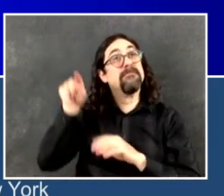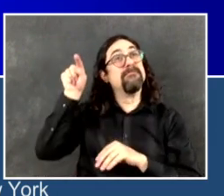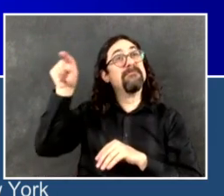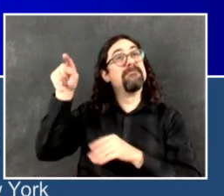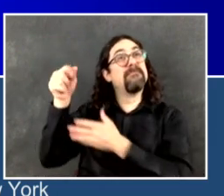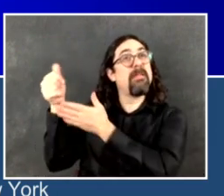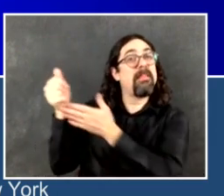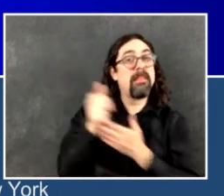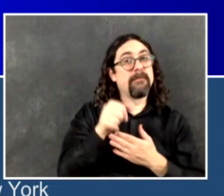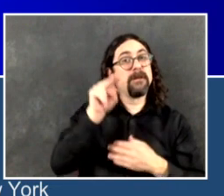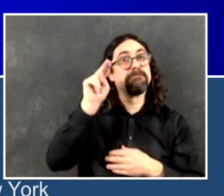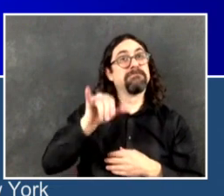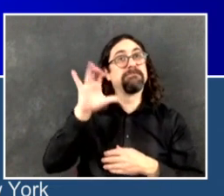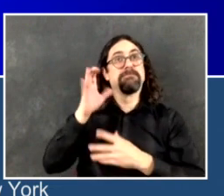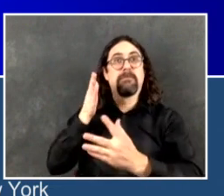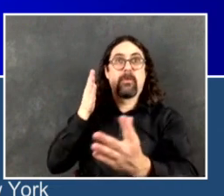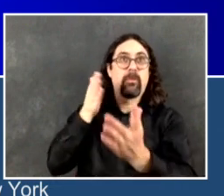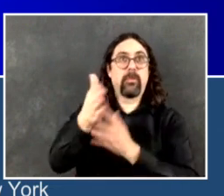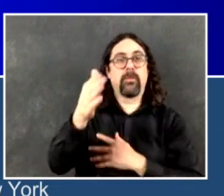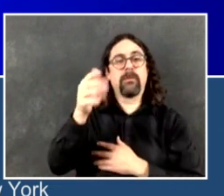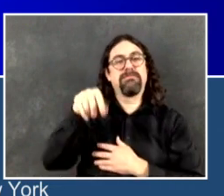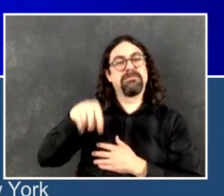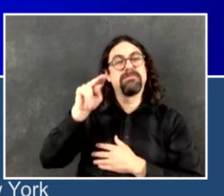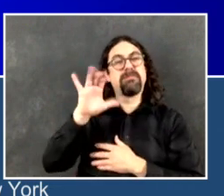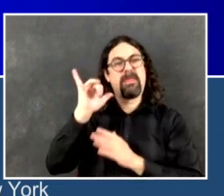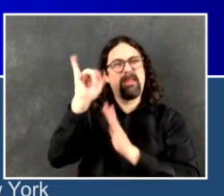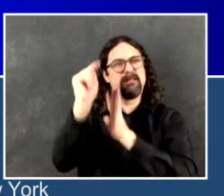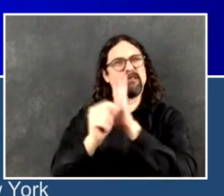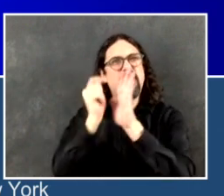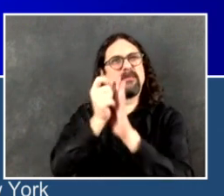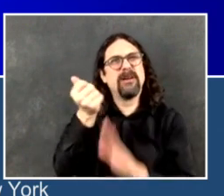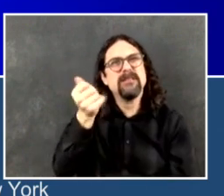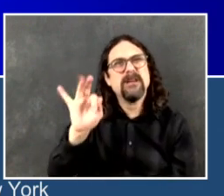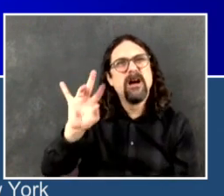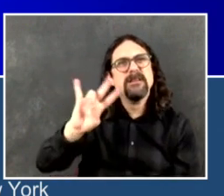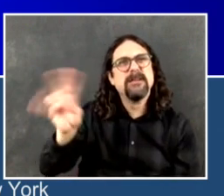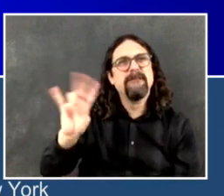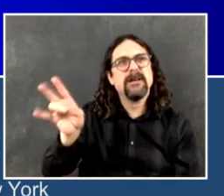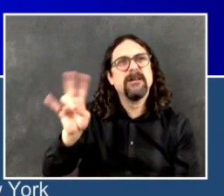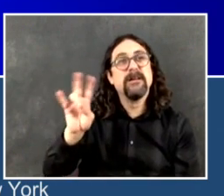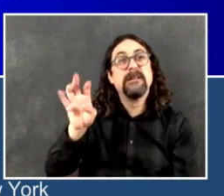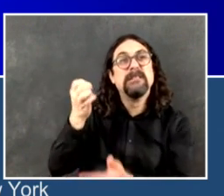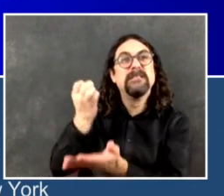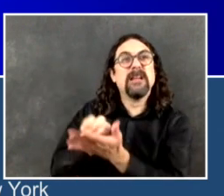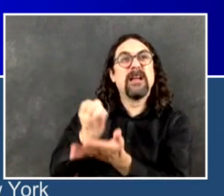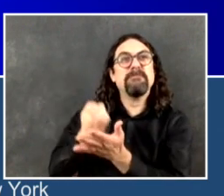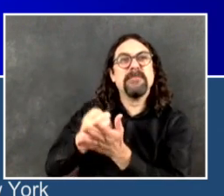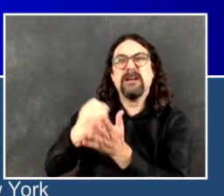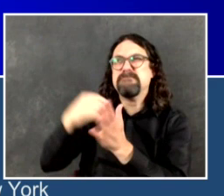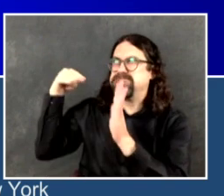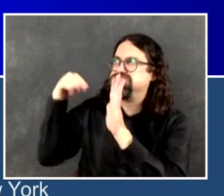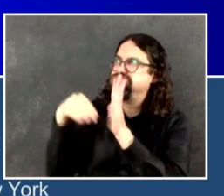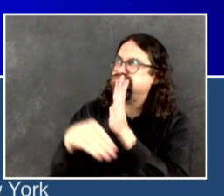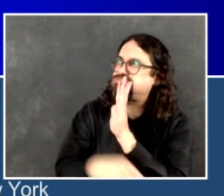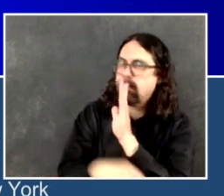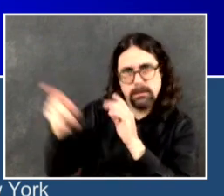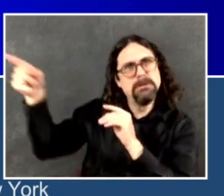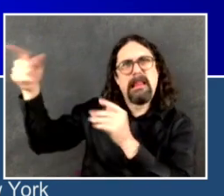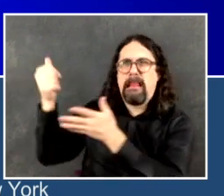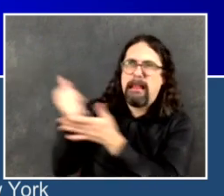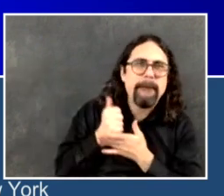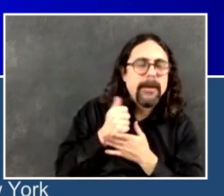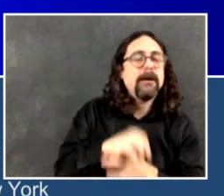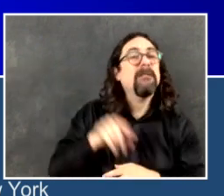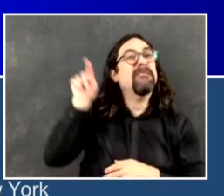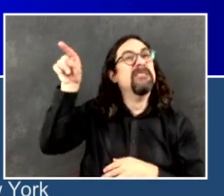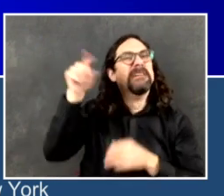through. He helped save the MTA in the 70s and 80s. He is someone who time and time again has